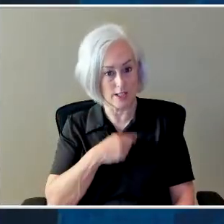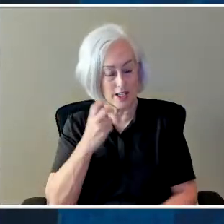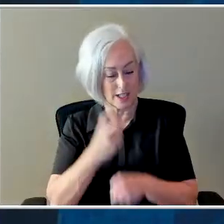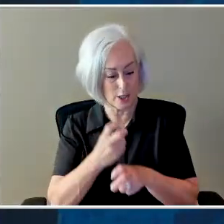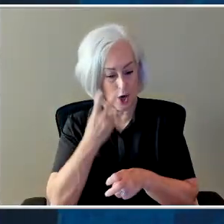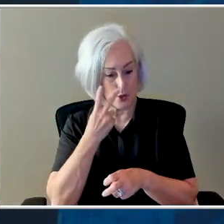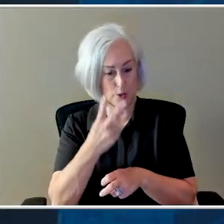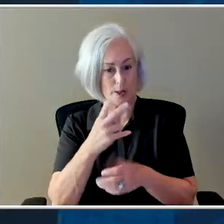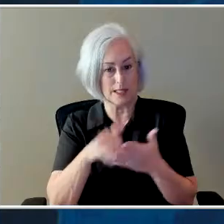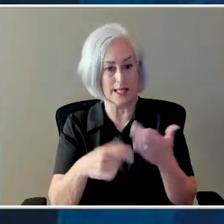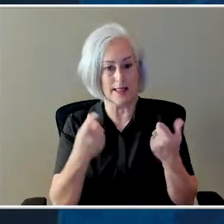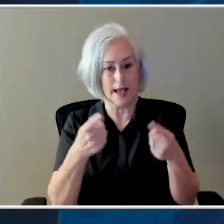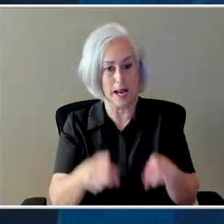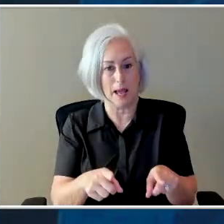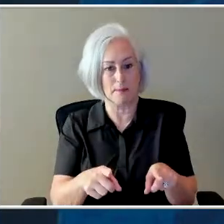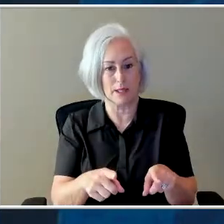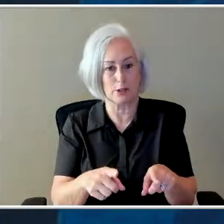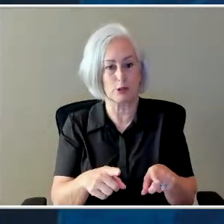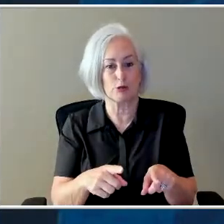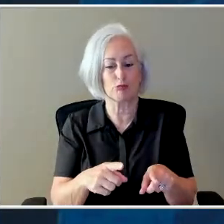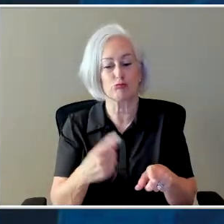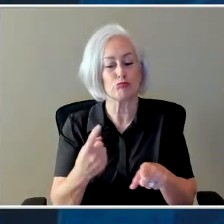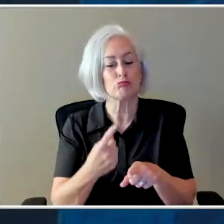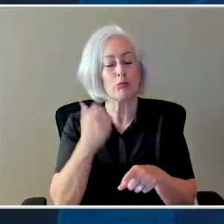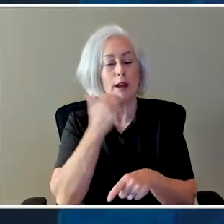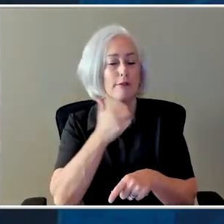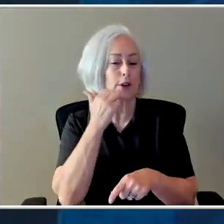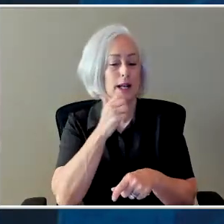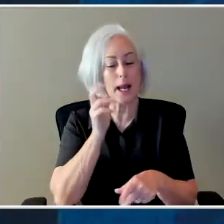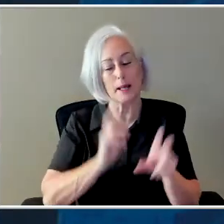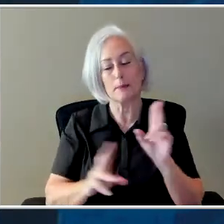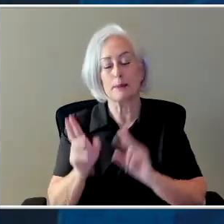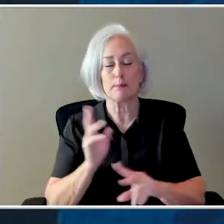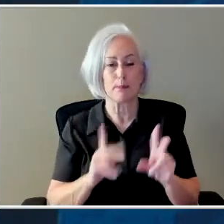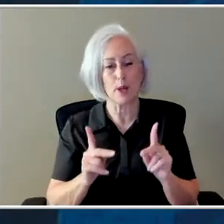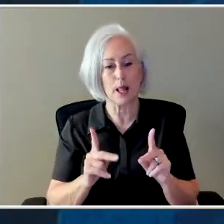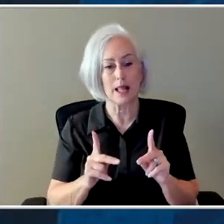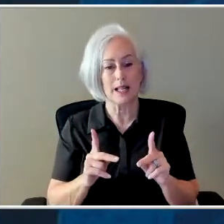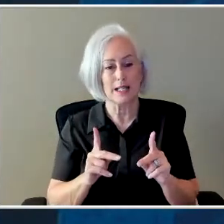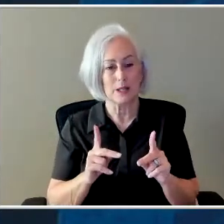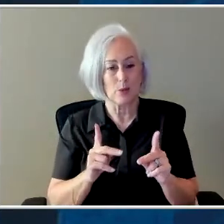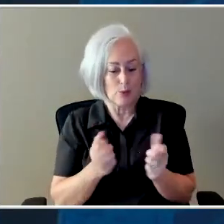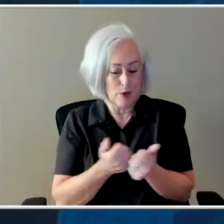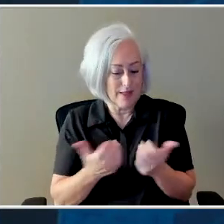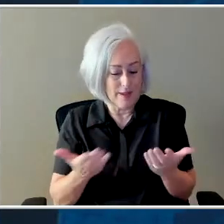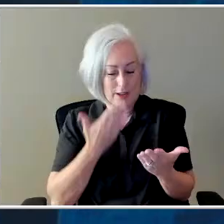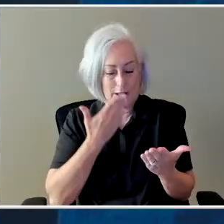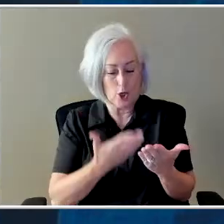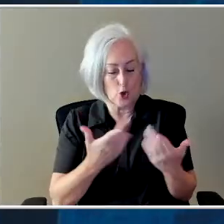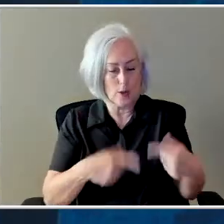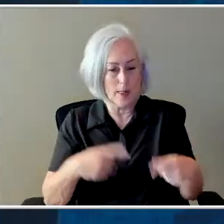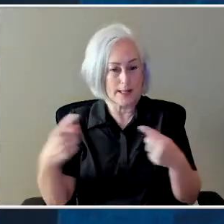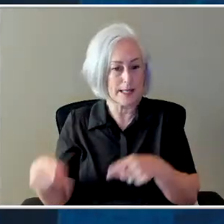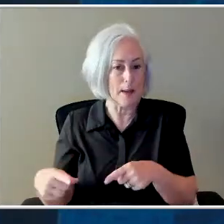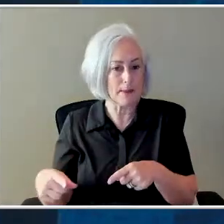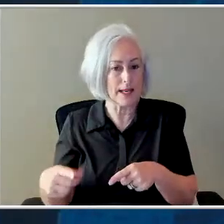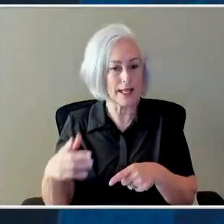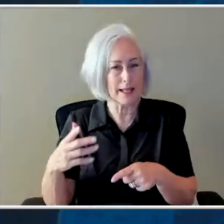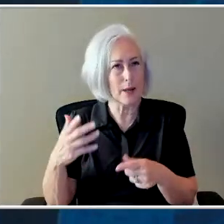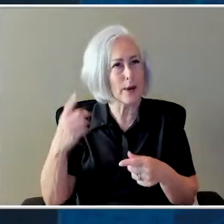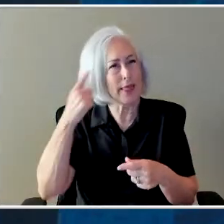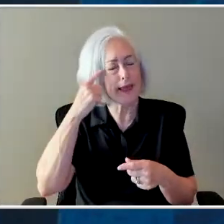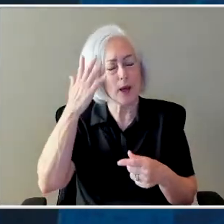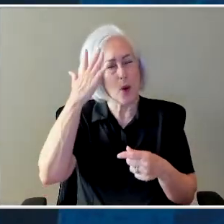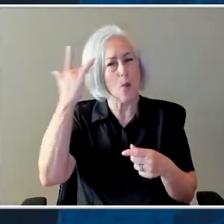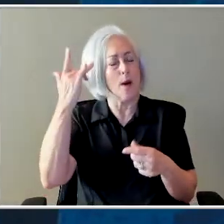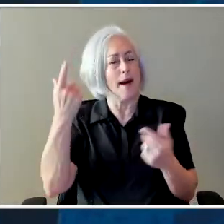just ordinary people that, you know, have, you know, a lot of good things happening for them. So why does it happen? And I'm glad that we as nurses can